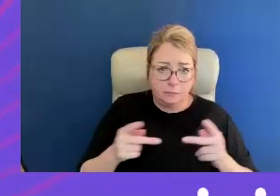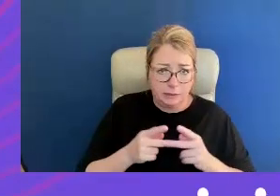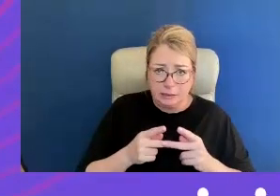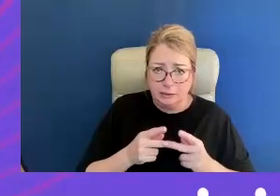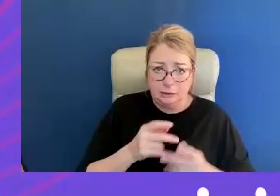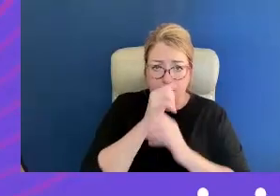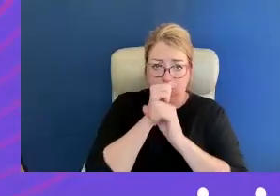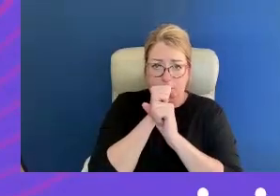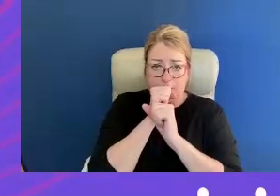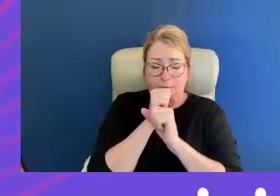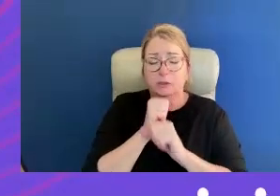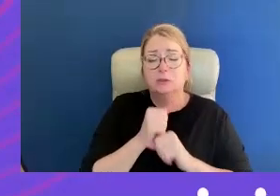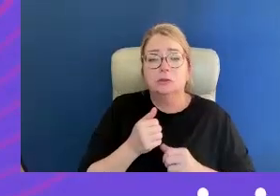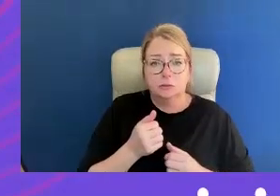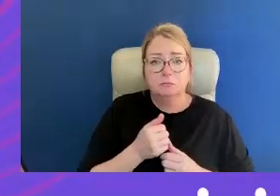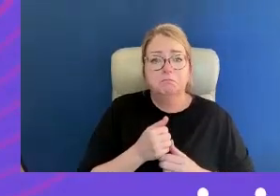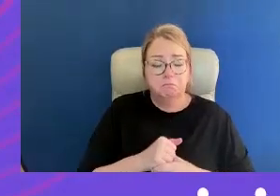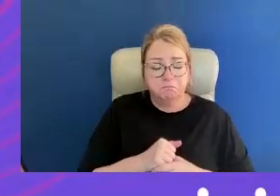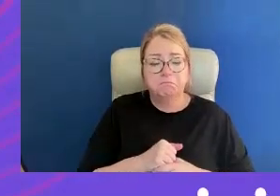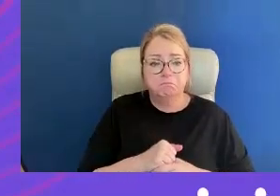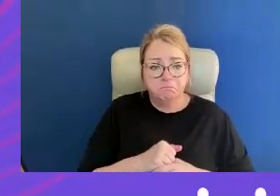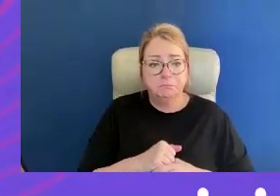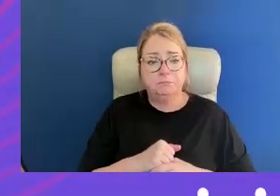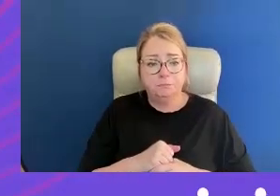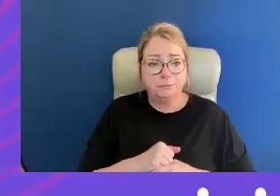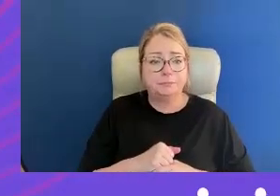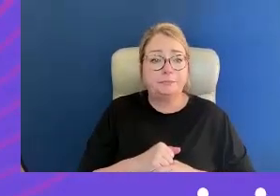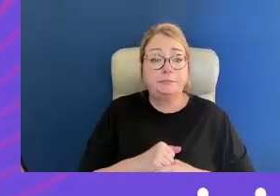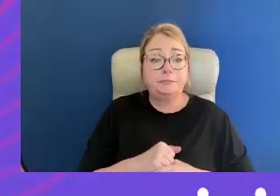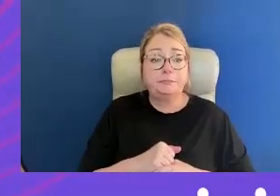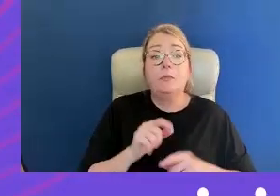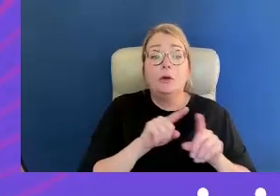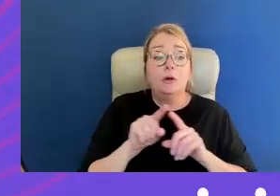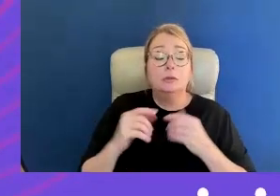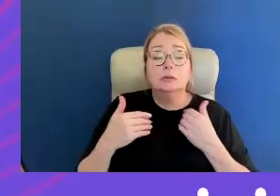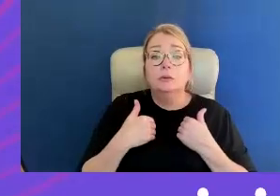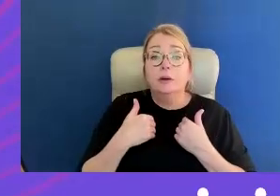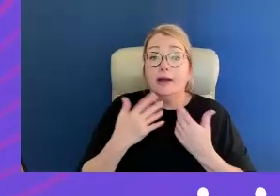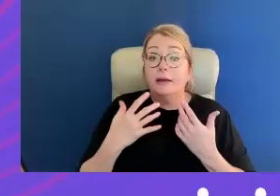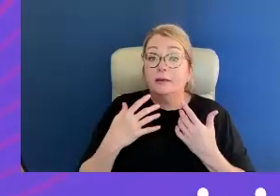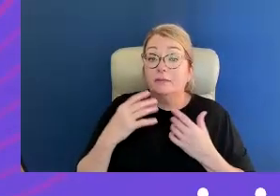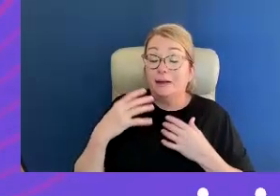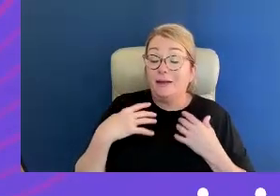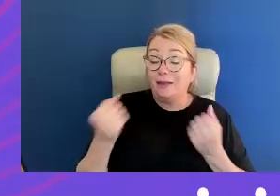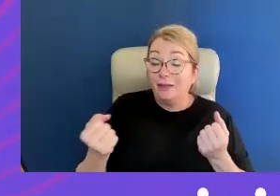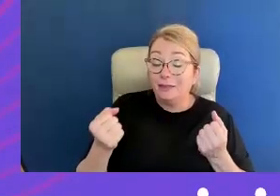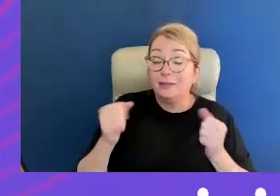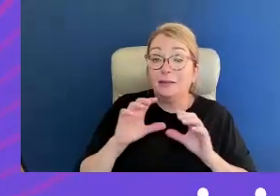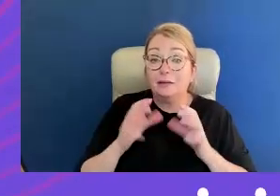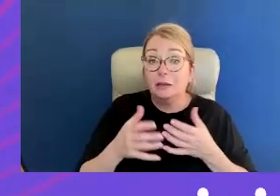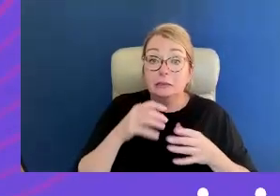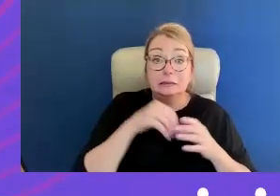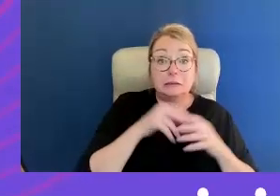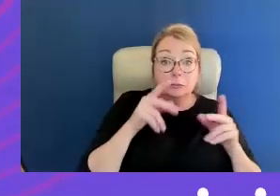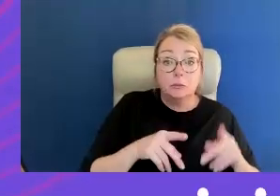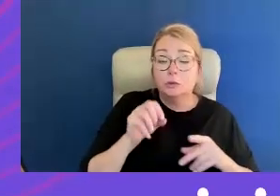not get pushed out to anybody else. It's completely confidential. Kaiser also has health classes that you can join. You can do it in person, or